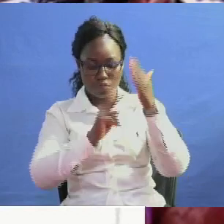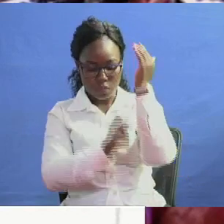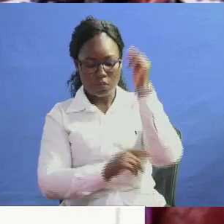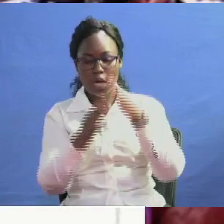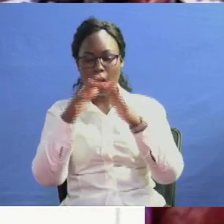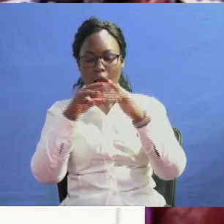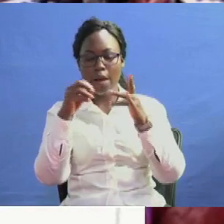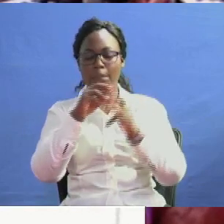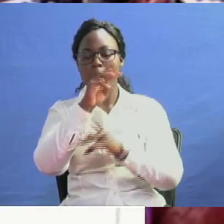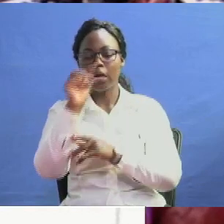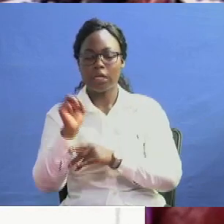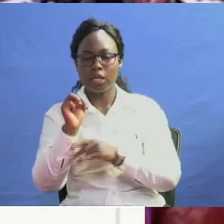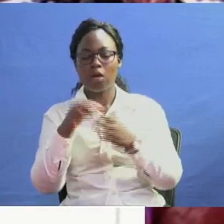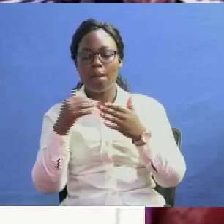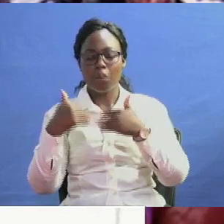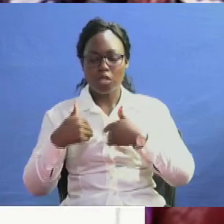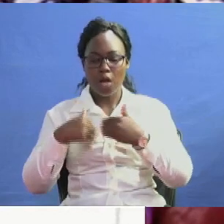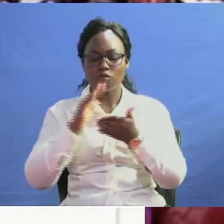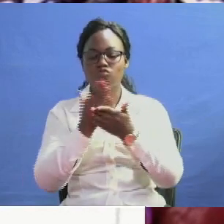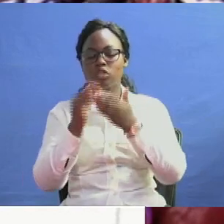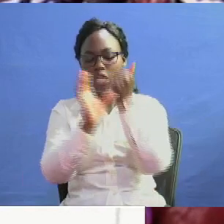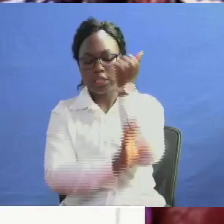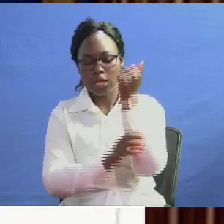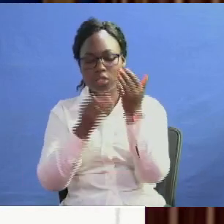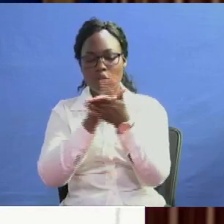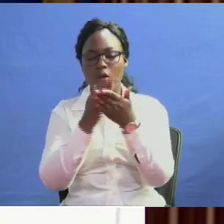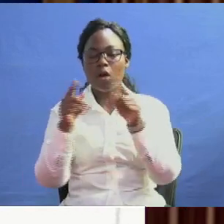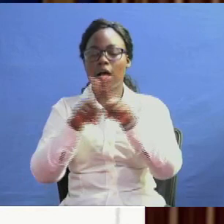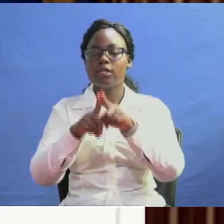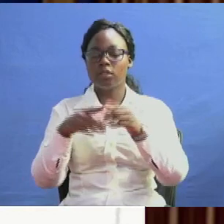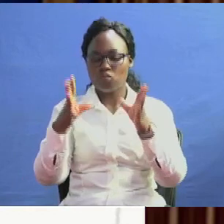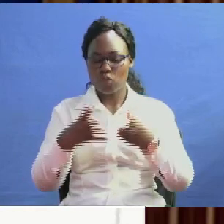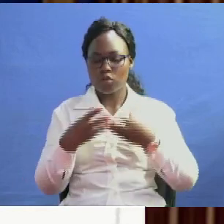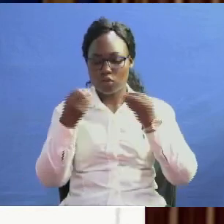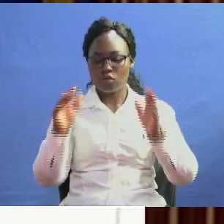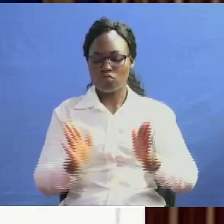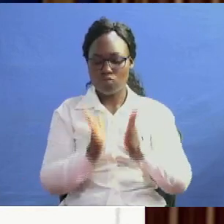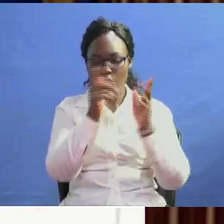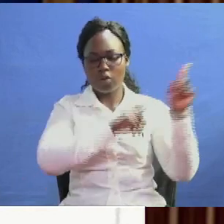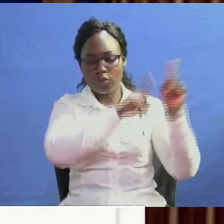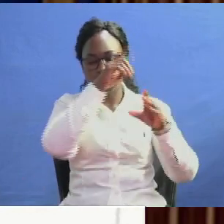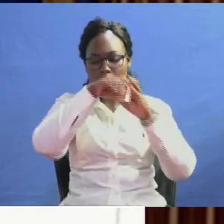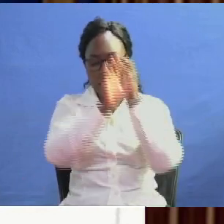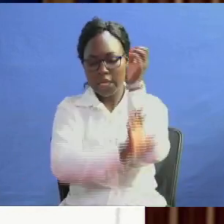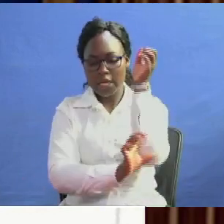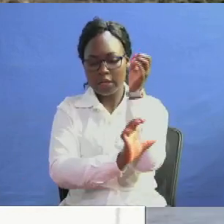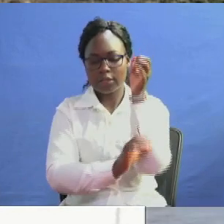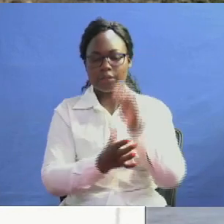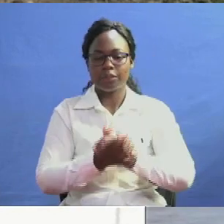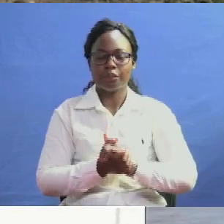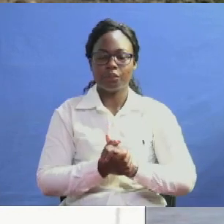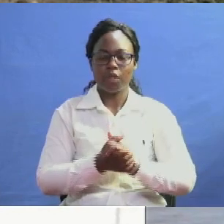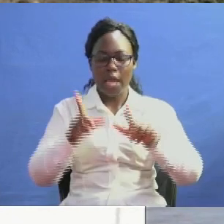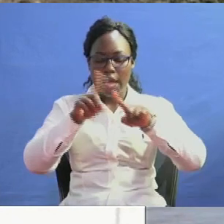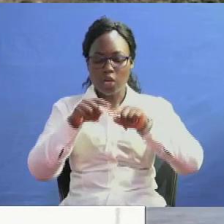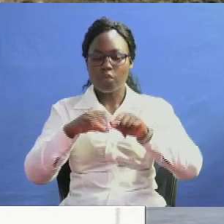among them wildlife conflict in various parts of the country, as well as measures to be implemented to improve tourism in the country.